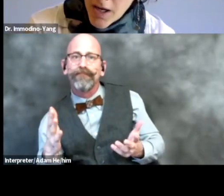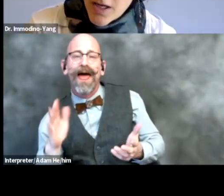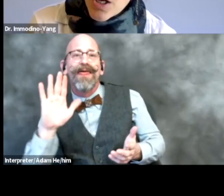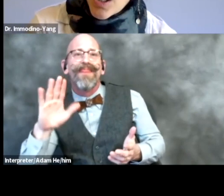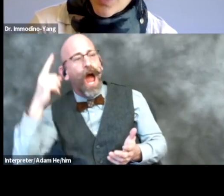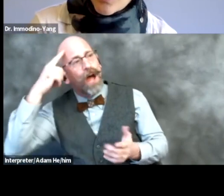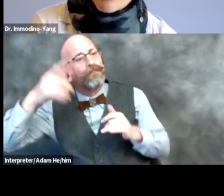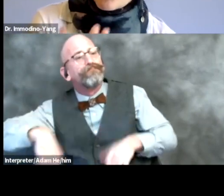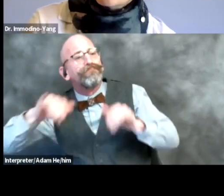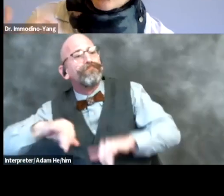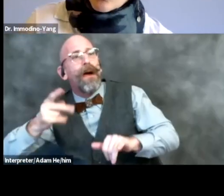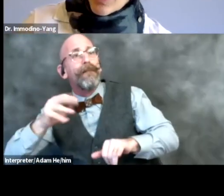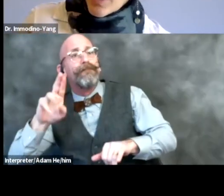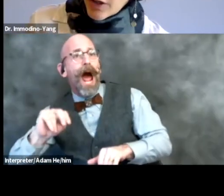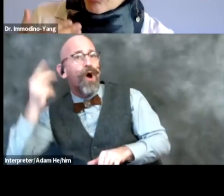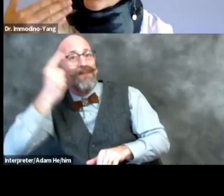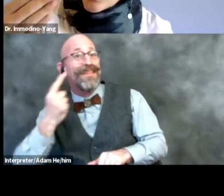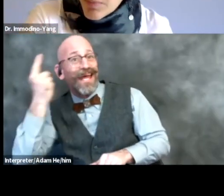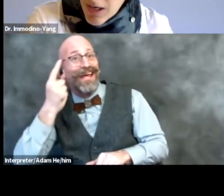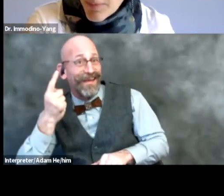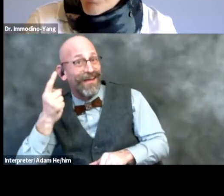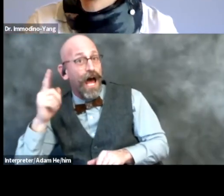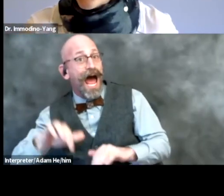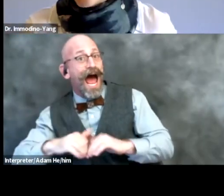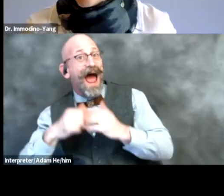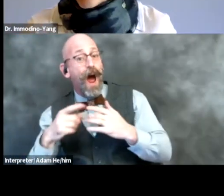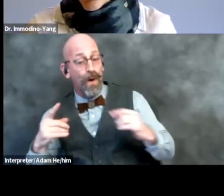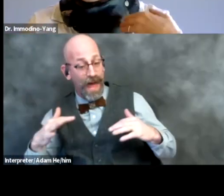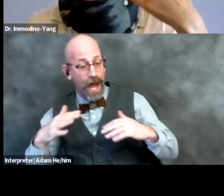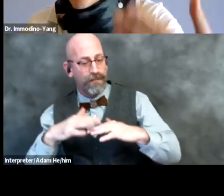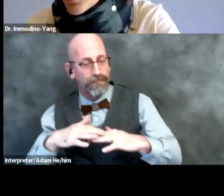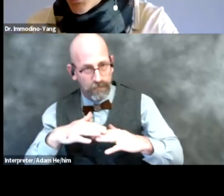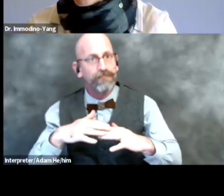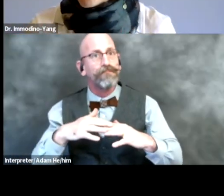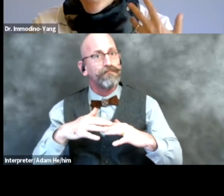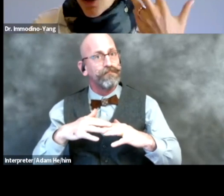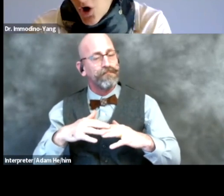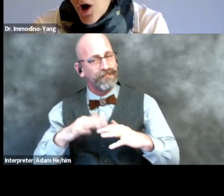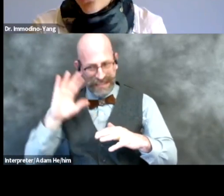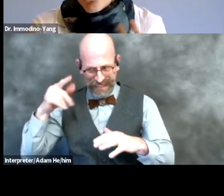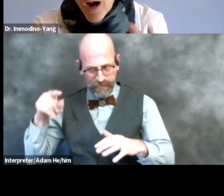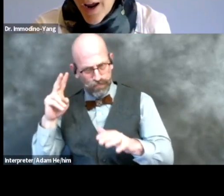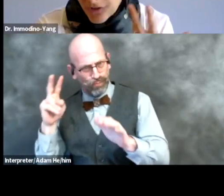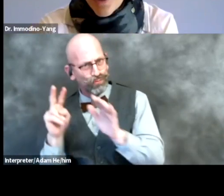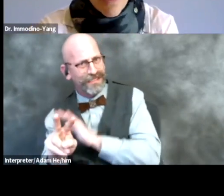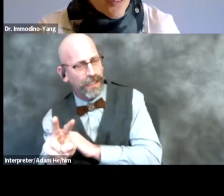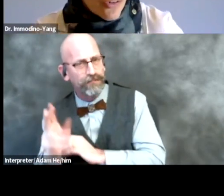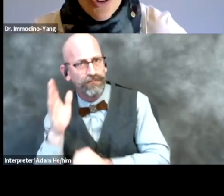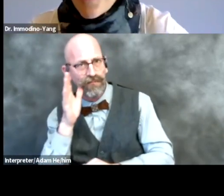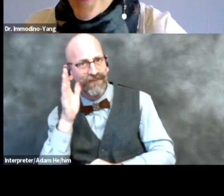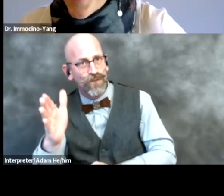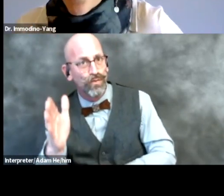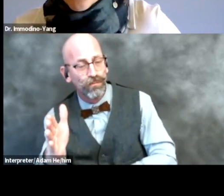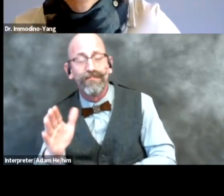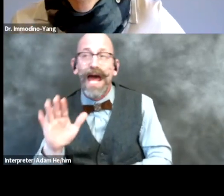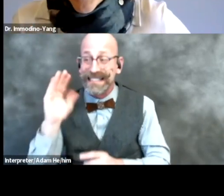are appearing to actually predict. They definitely predict whether they cause. I actually think there's